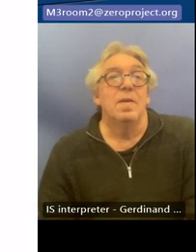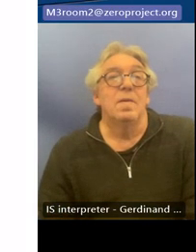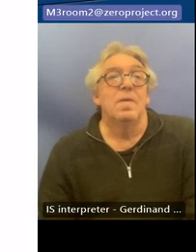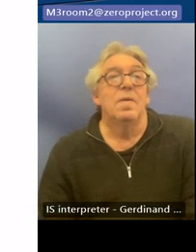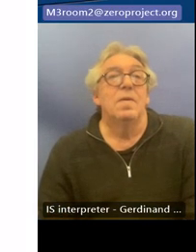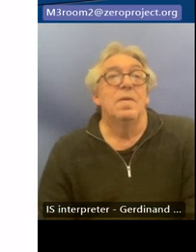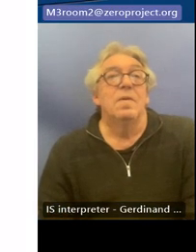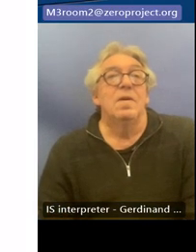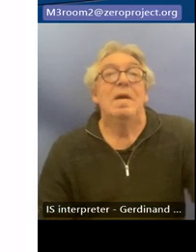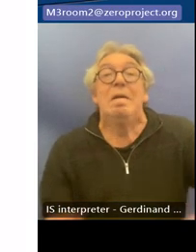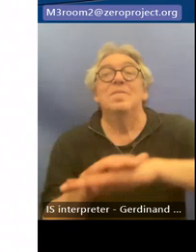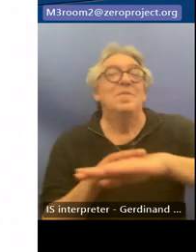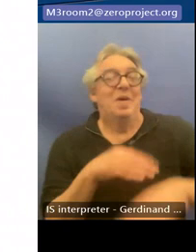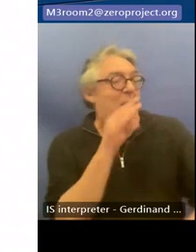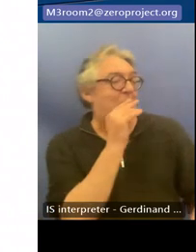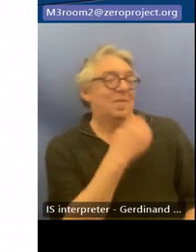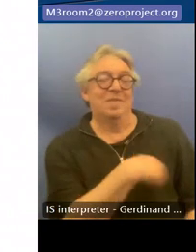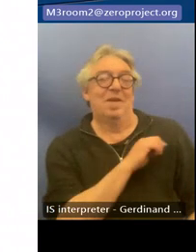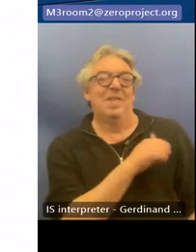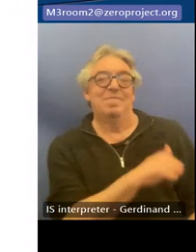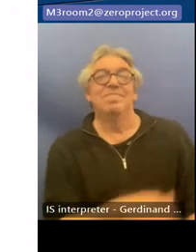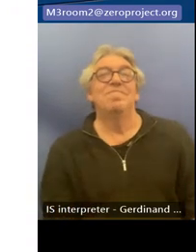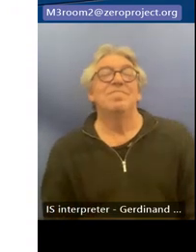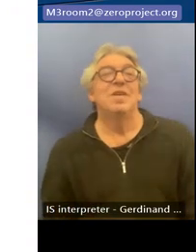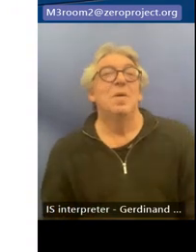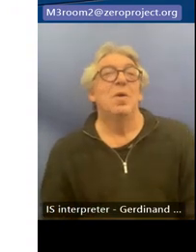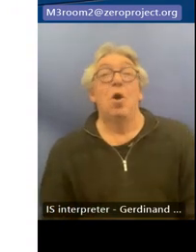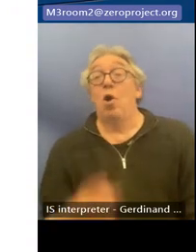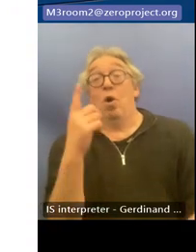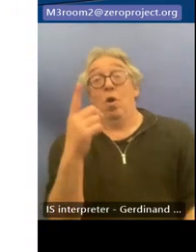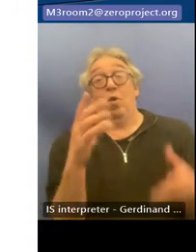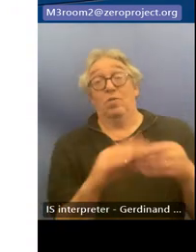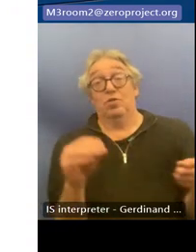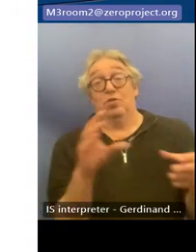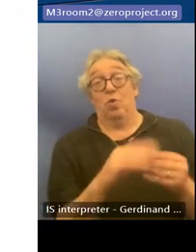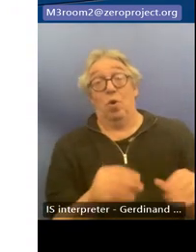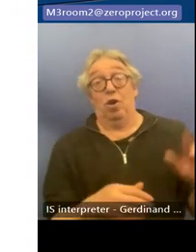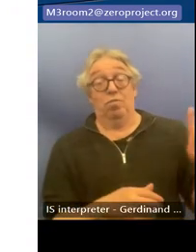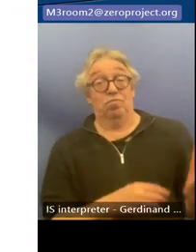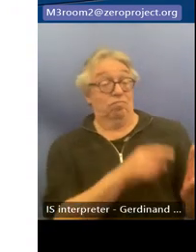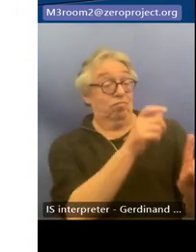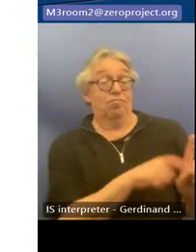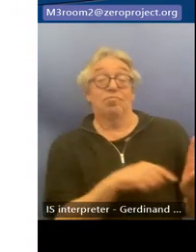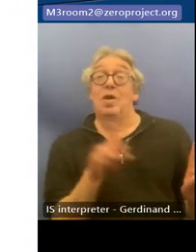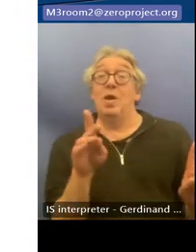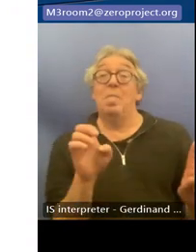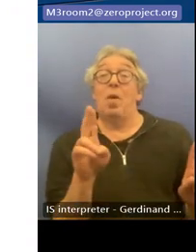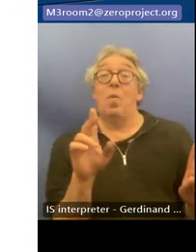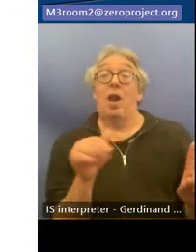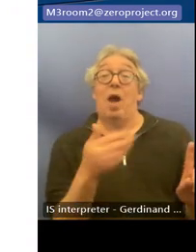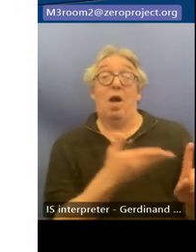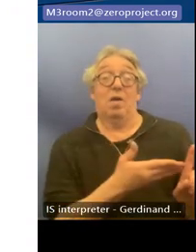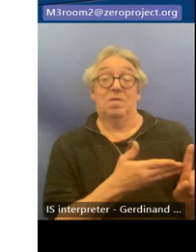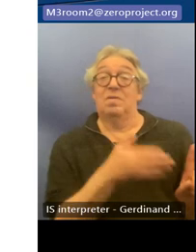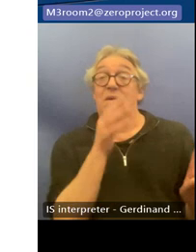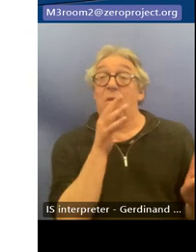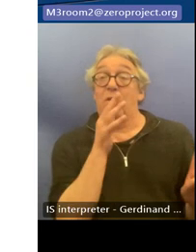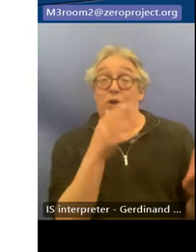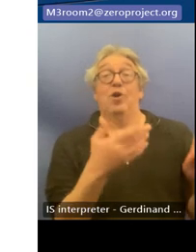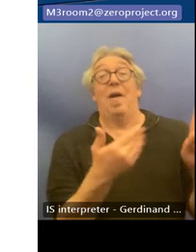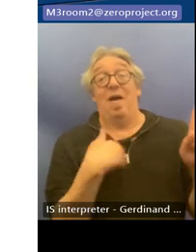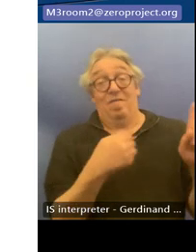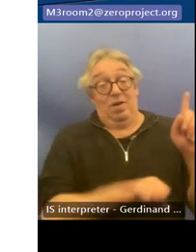I'm sorry. Here is one story, a life story from Paula. She is a mother of children with